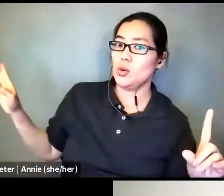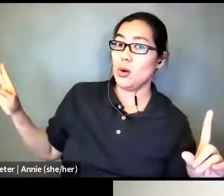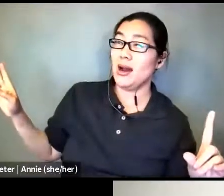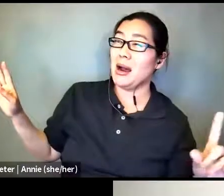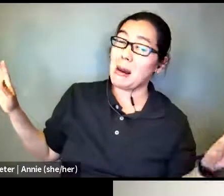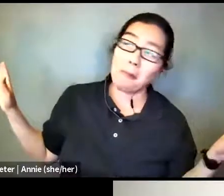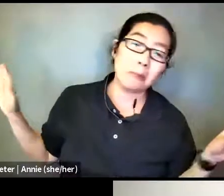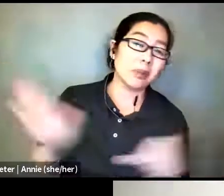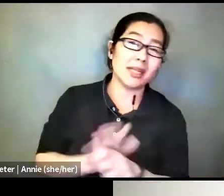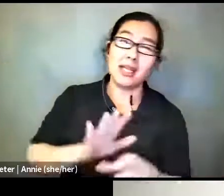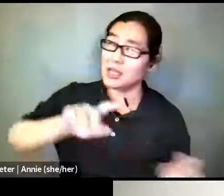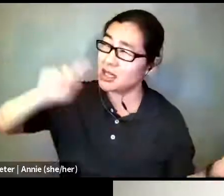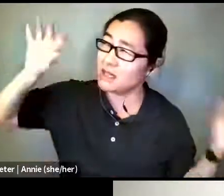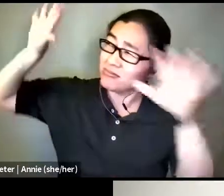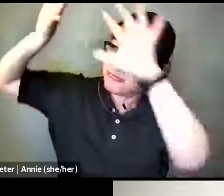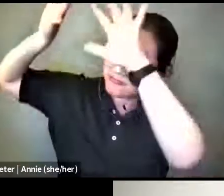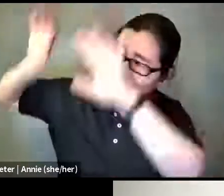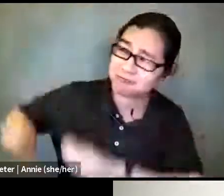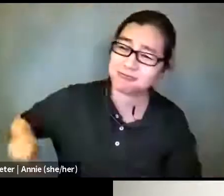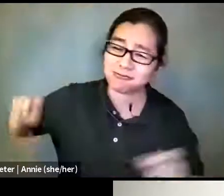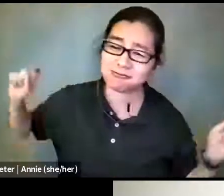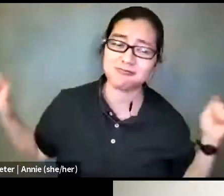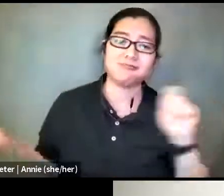systems, rebuild them